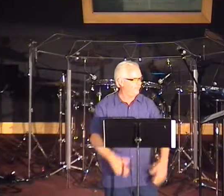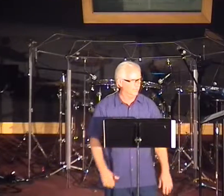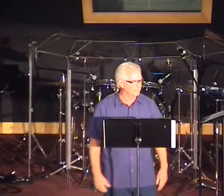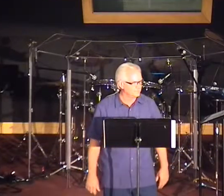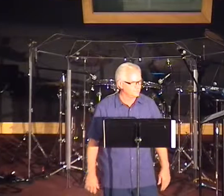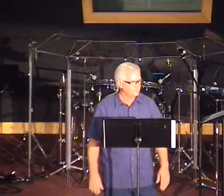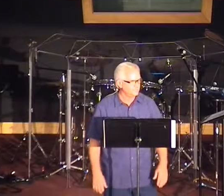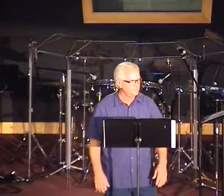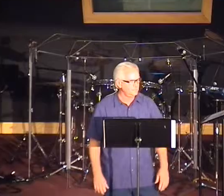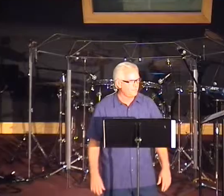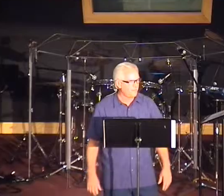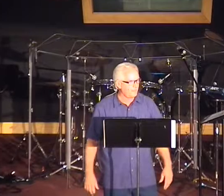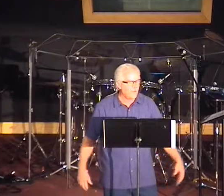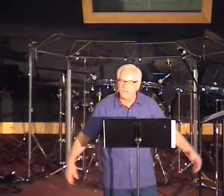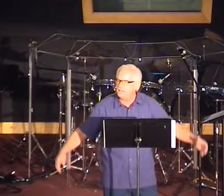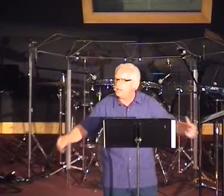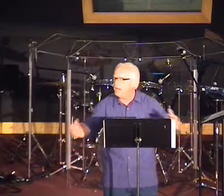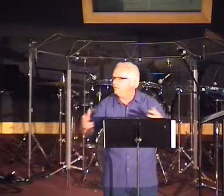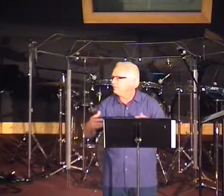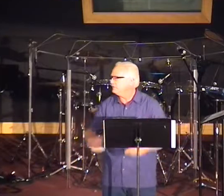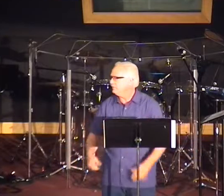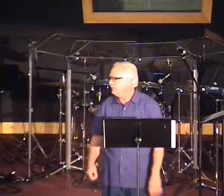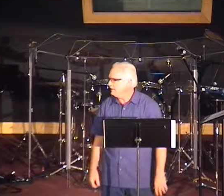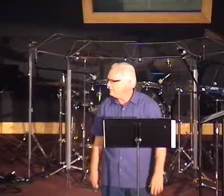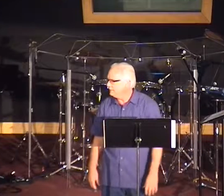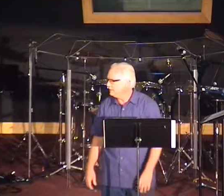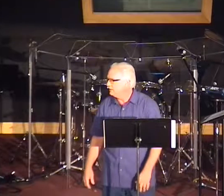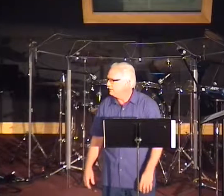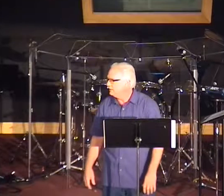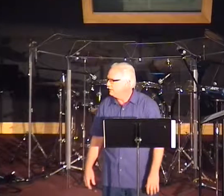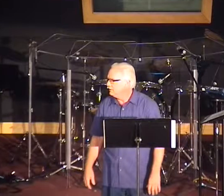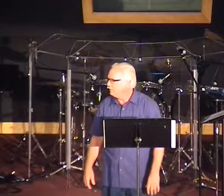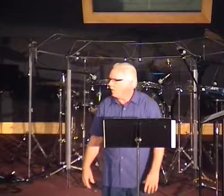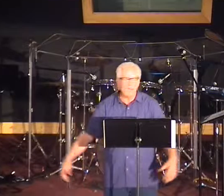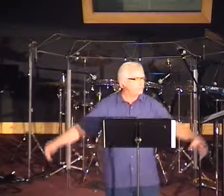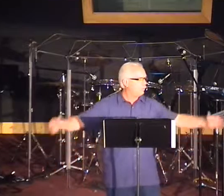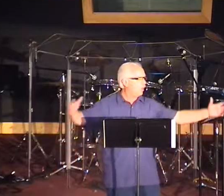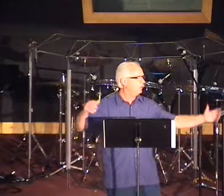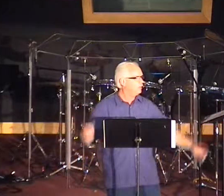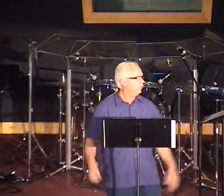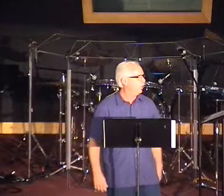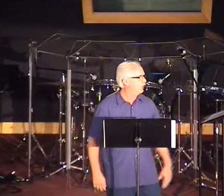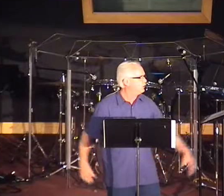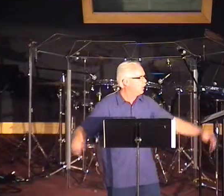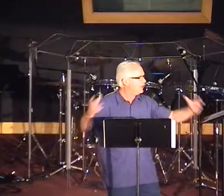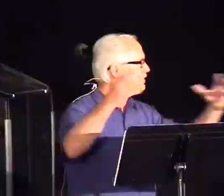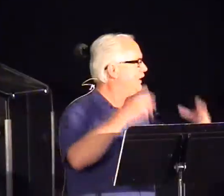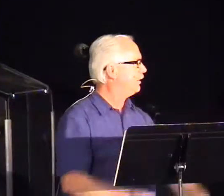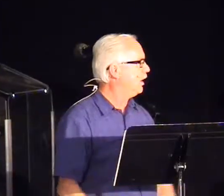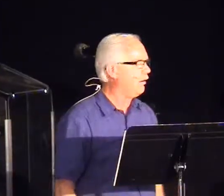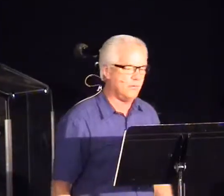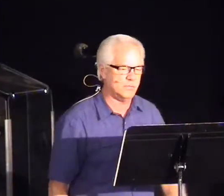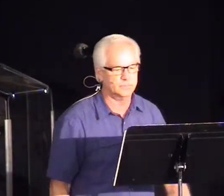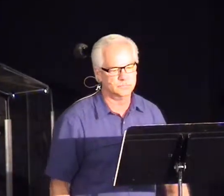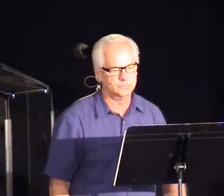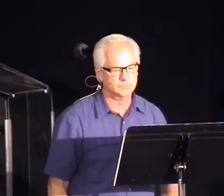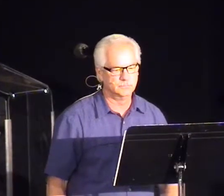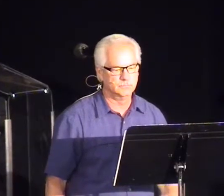stuff? Why do I get angry so easy? Why is there quarreling at work and nobody's getting